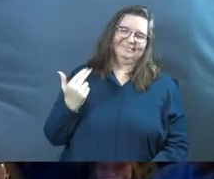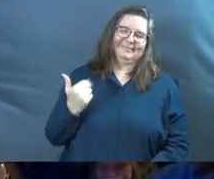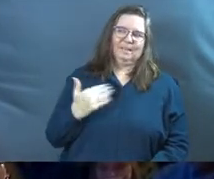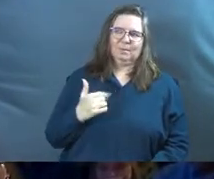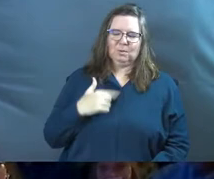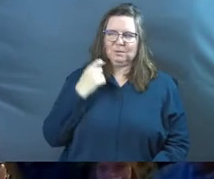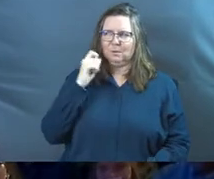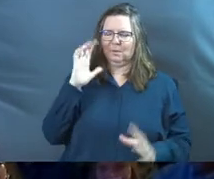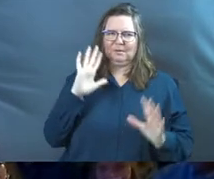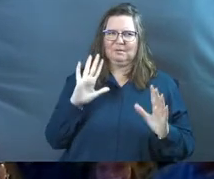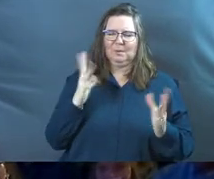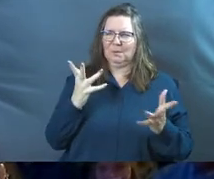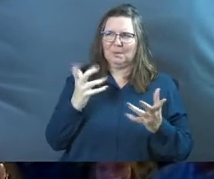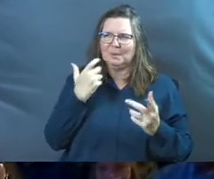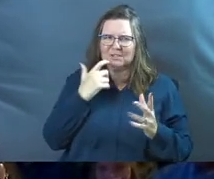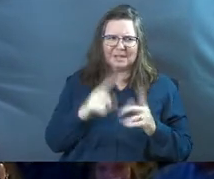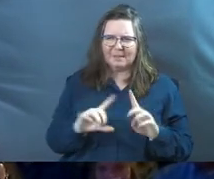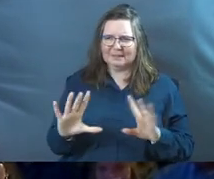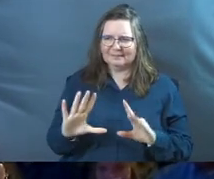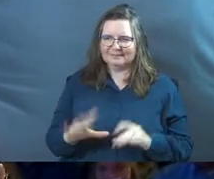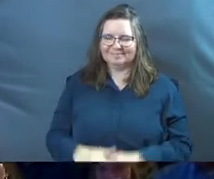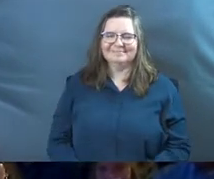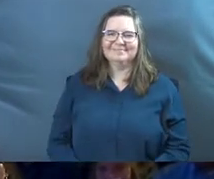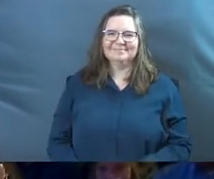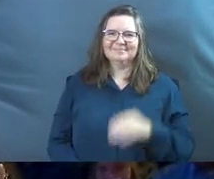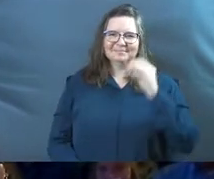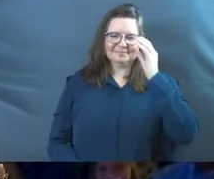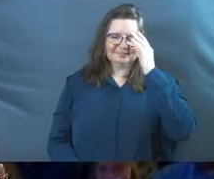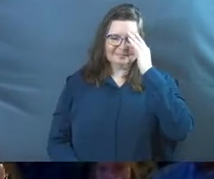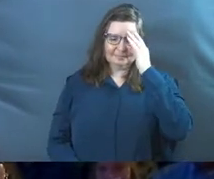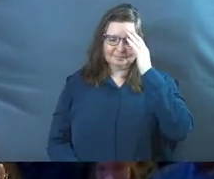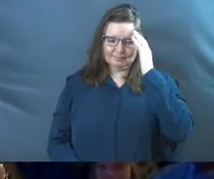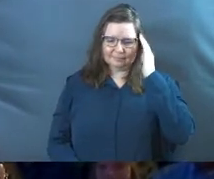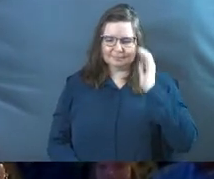Some of you just woke up. You're like, what? What? What just happened?